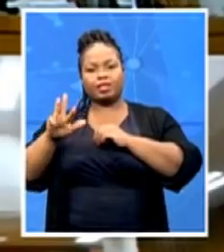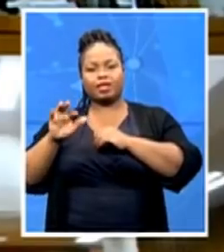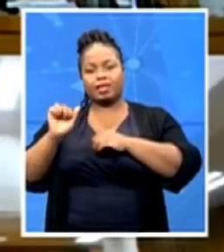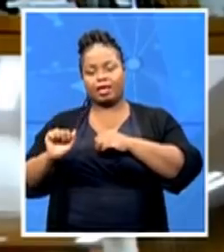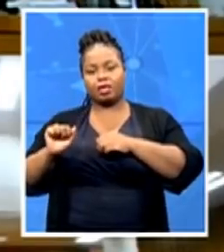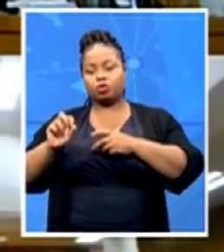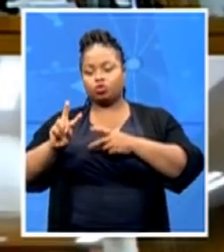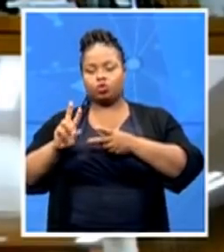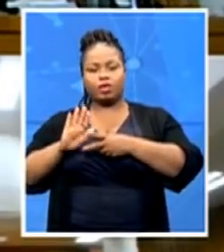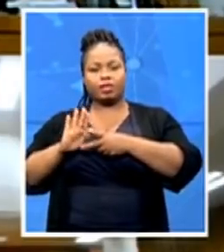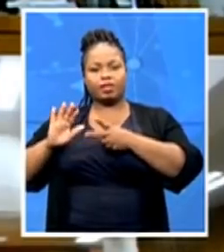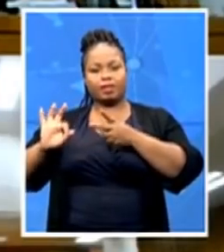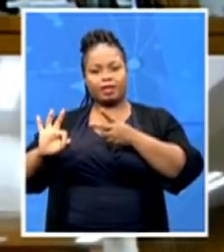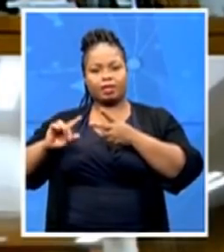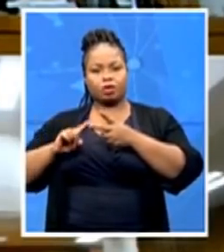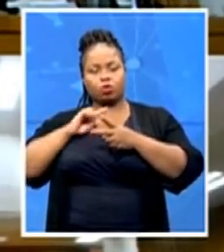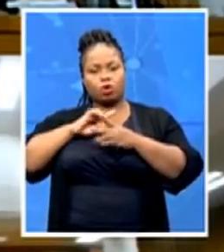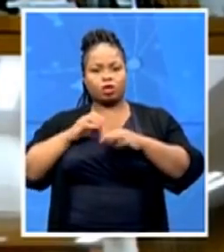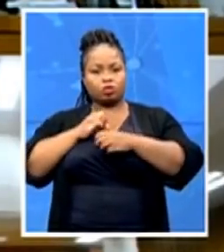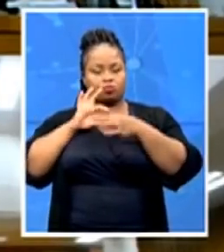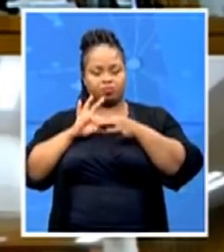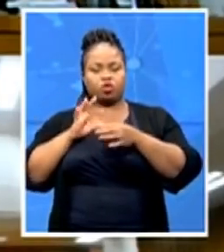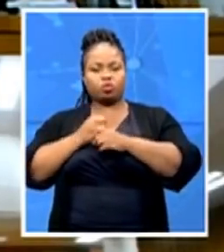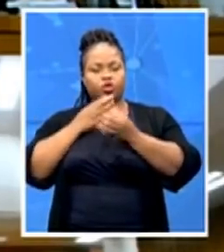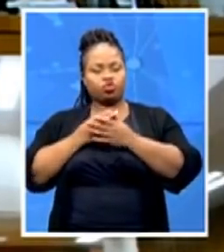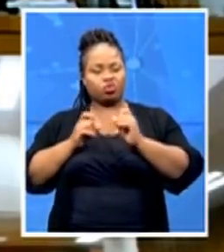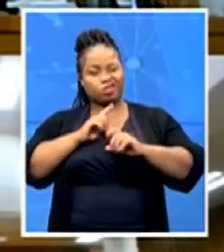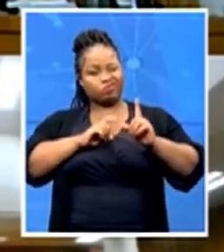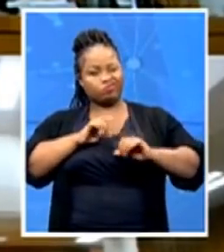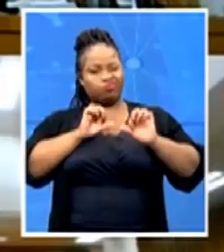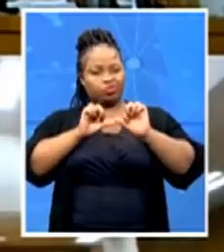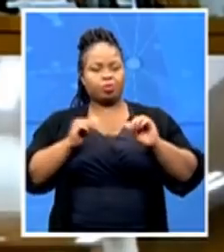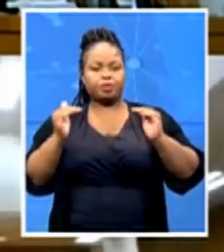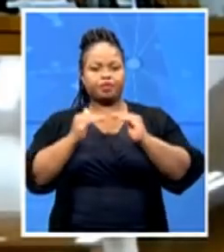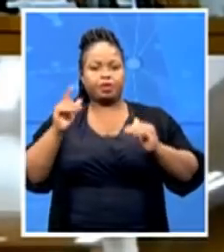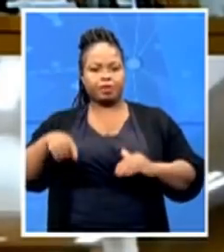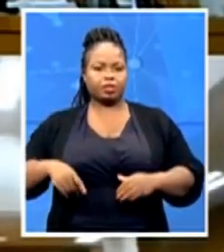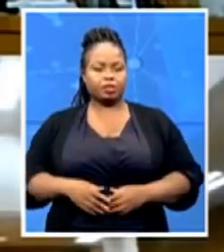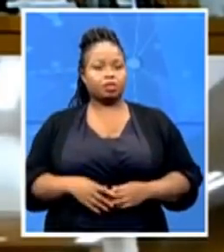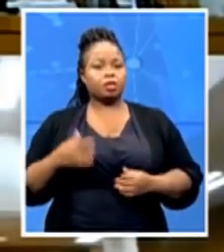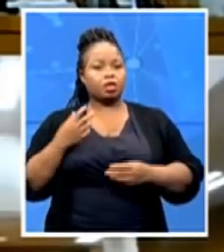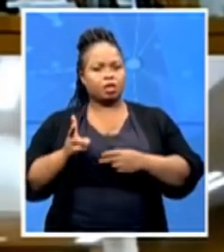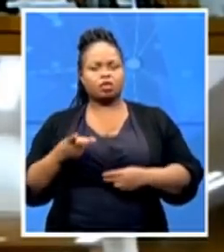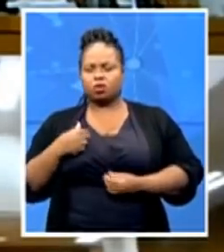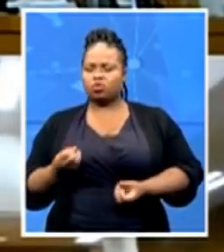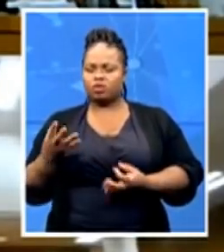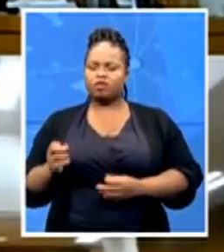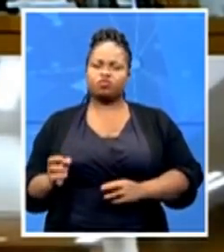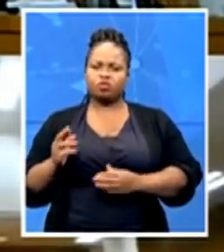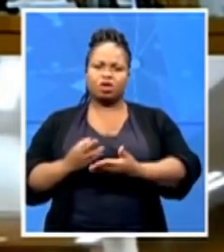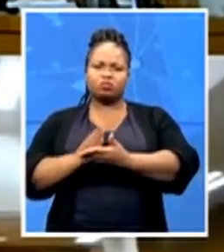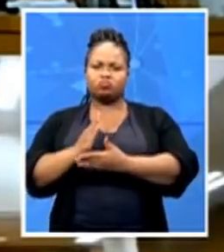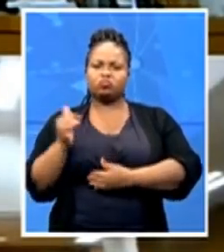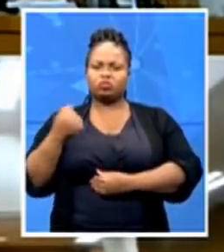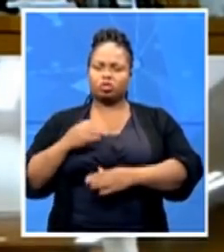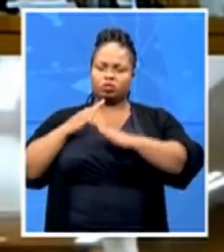that the inquiry is conducted in a procedurally fair manner and afford her the right to be heard in her own defence. Finally, in